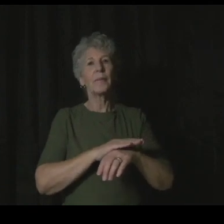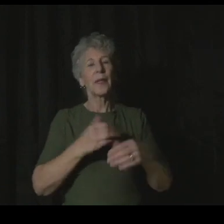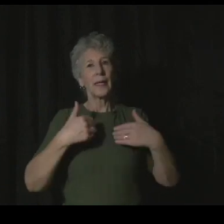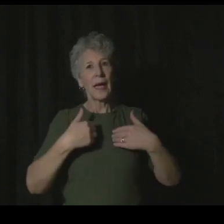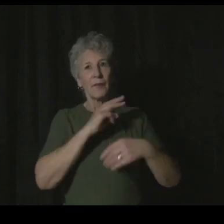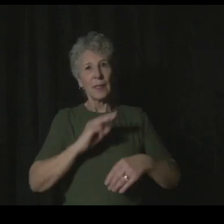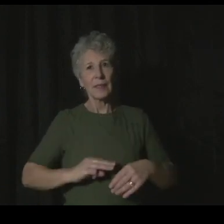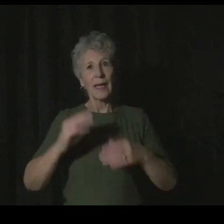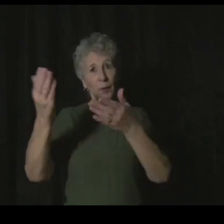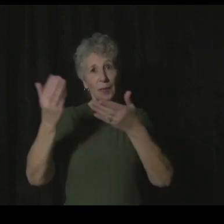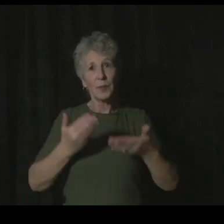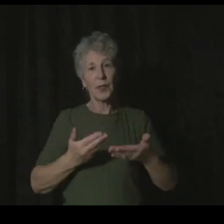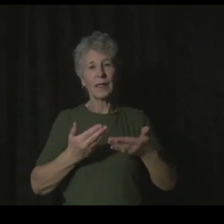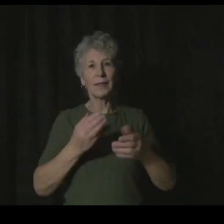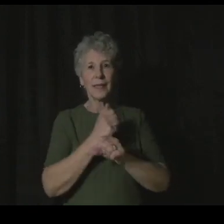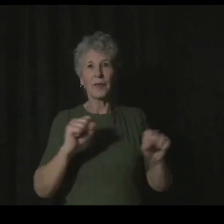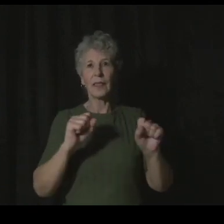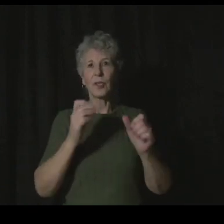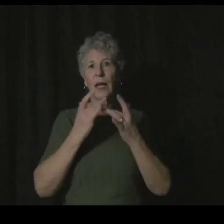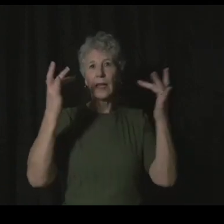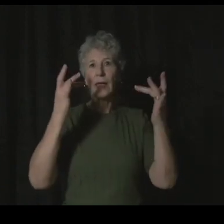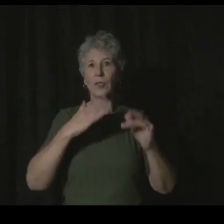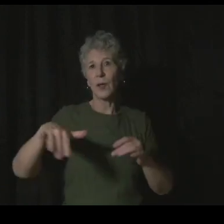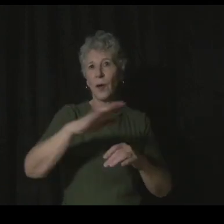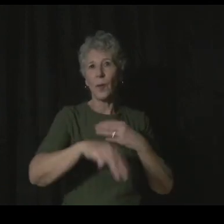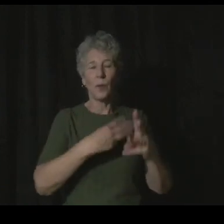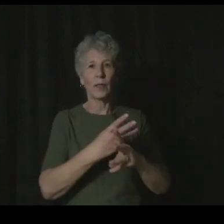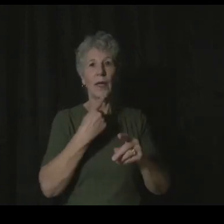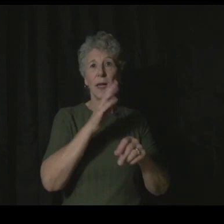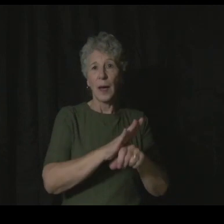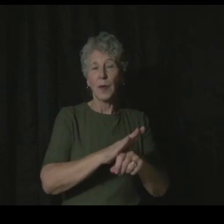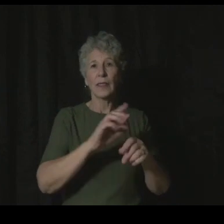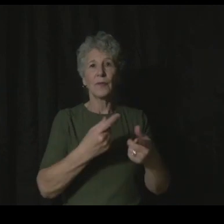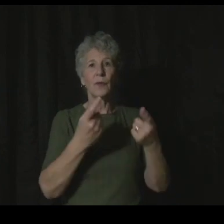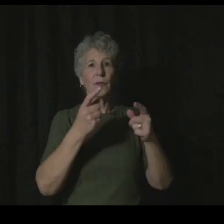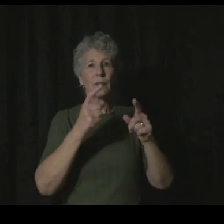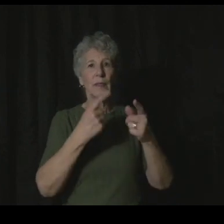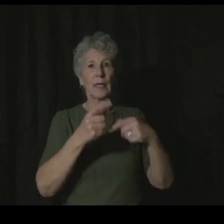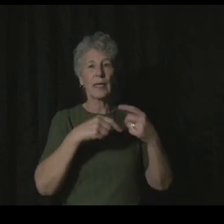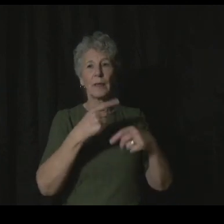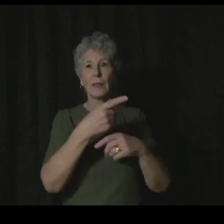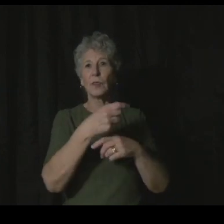bring salvation and light to the whole world. That promise first came in Genesis chapter what?